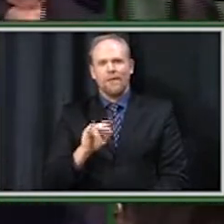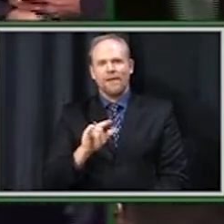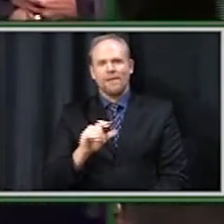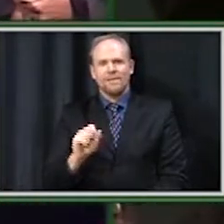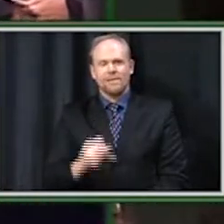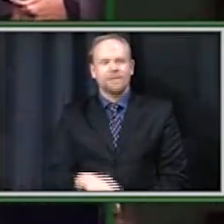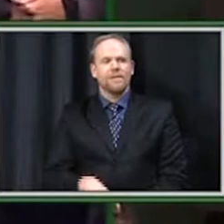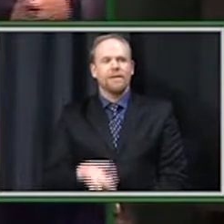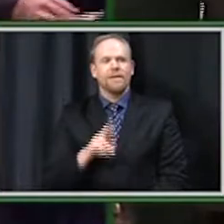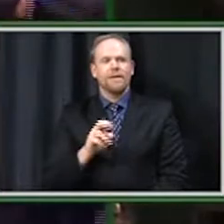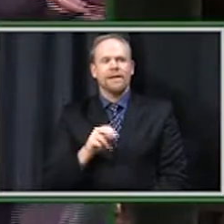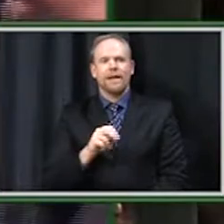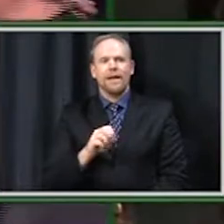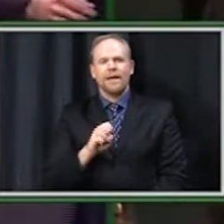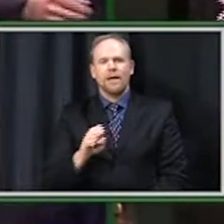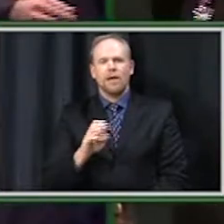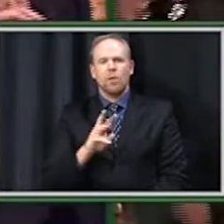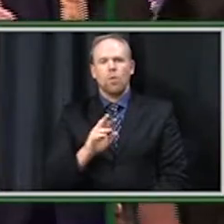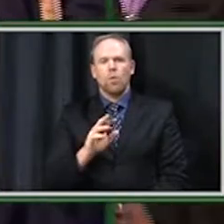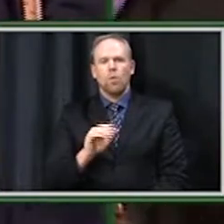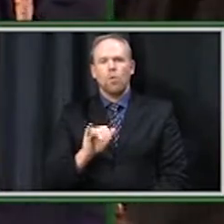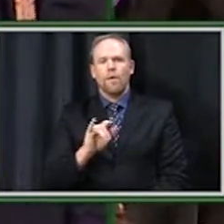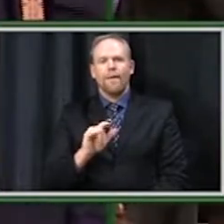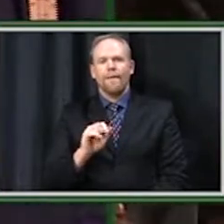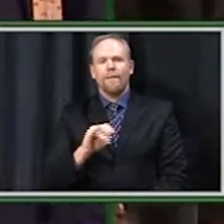Vernay Williams.